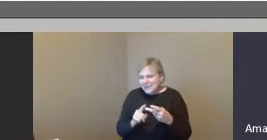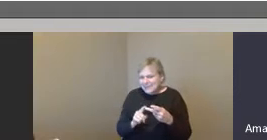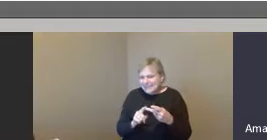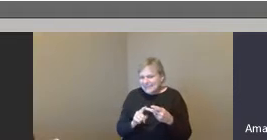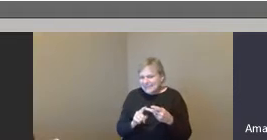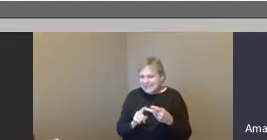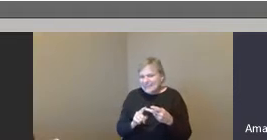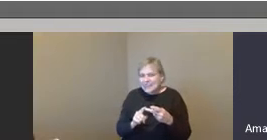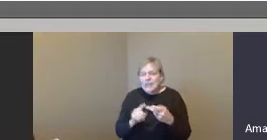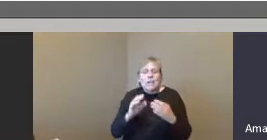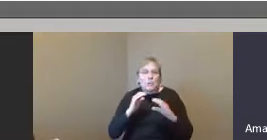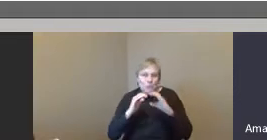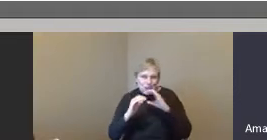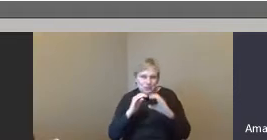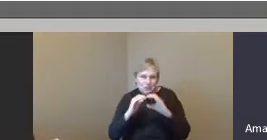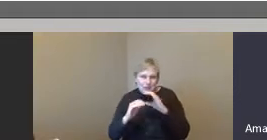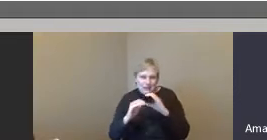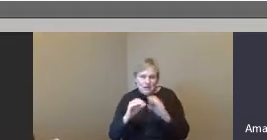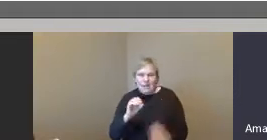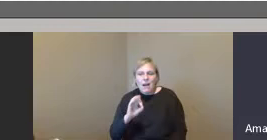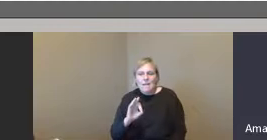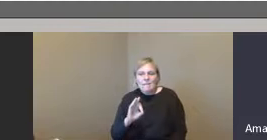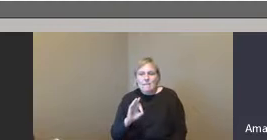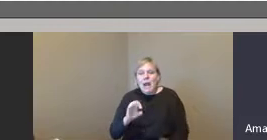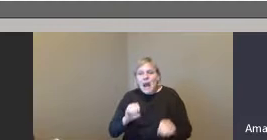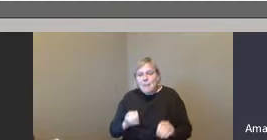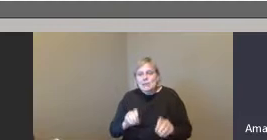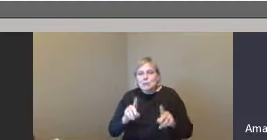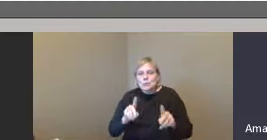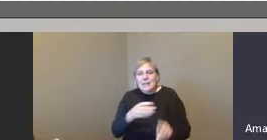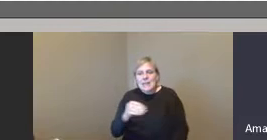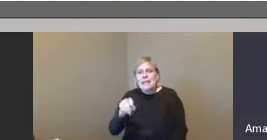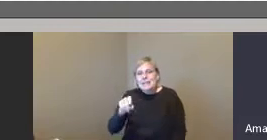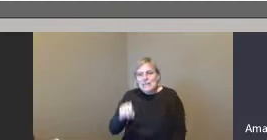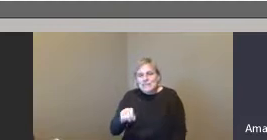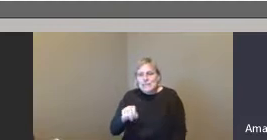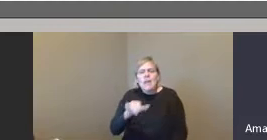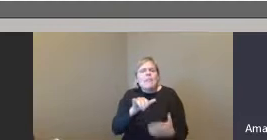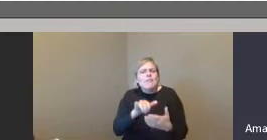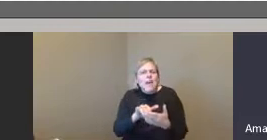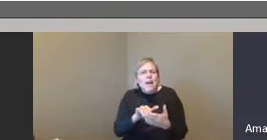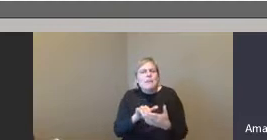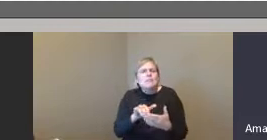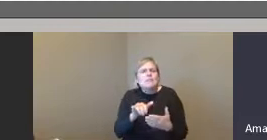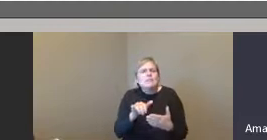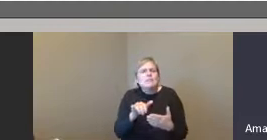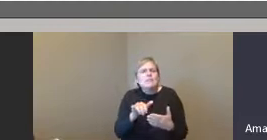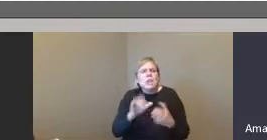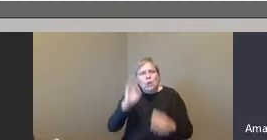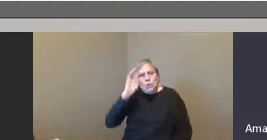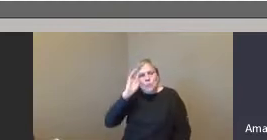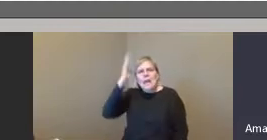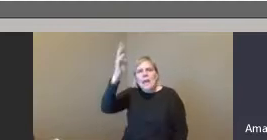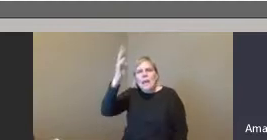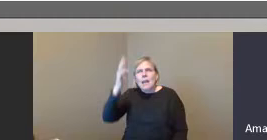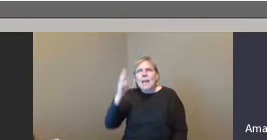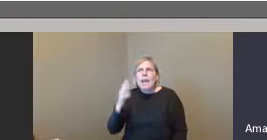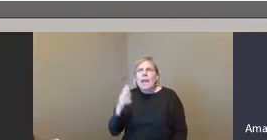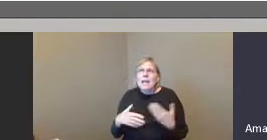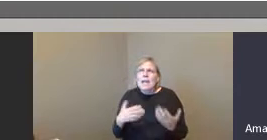of communication of opportunities and needs. It's a matter of creating